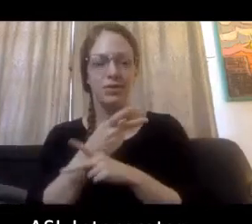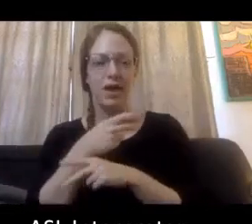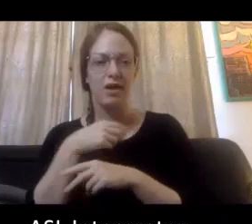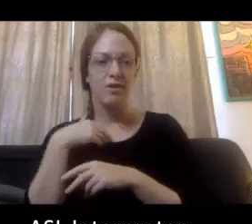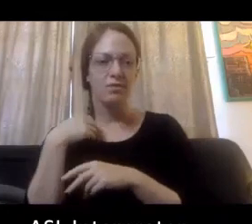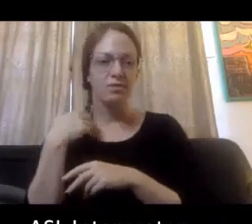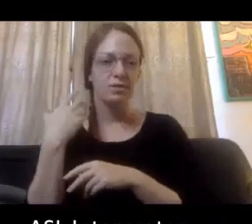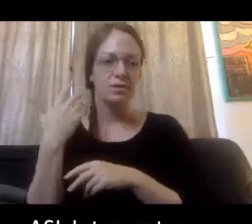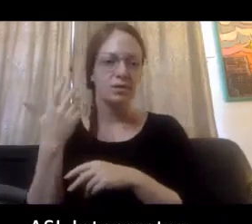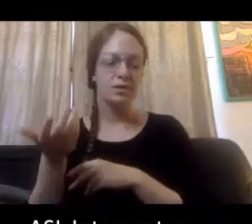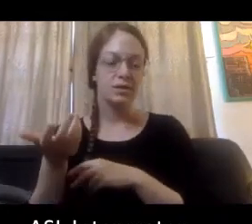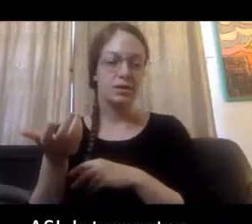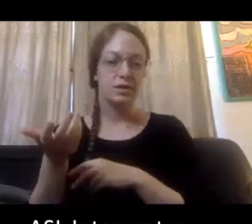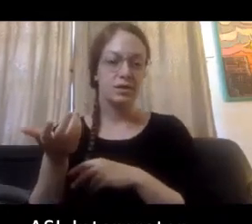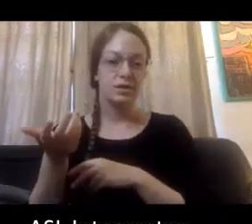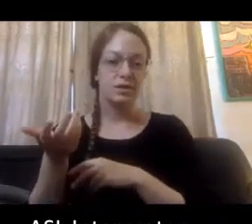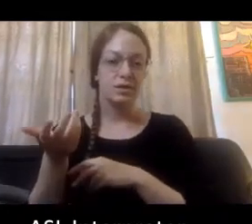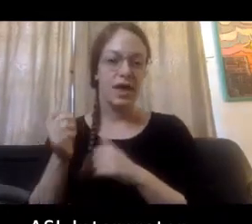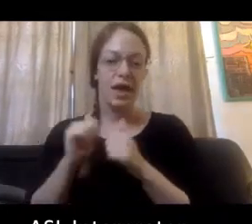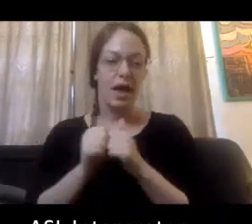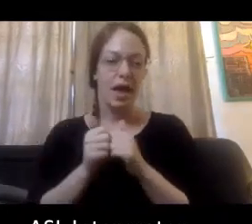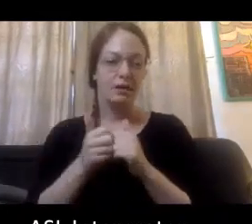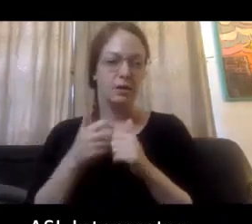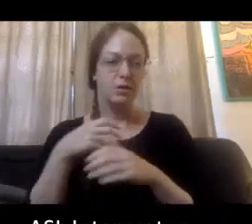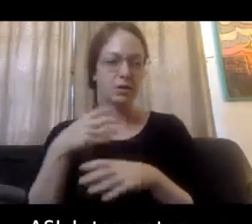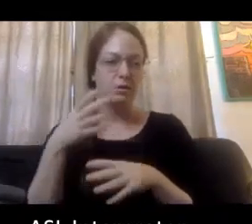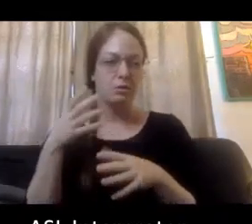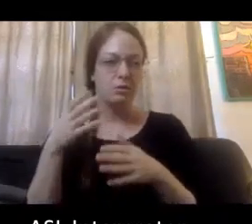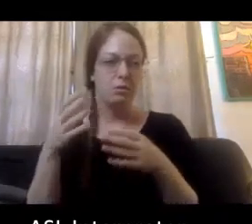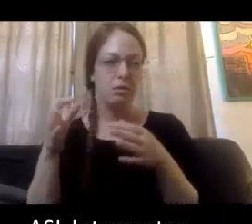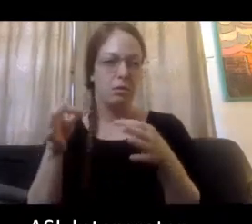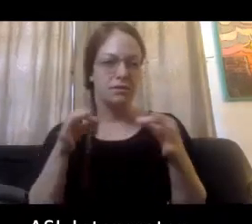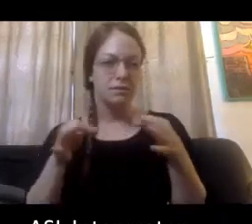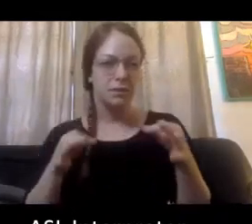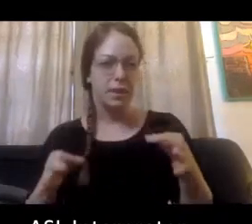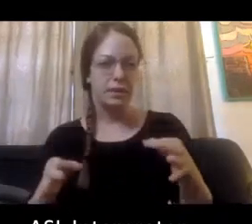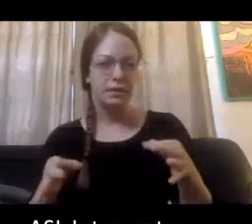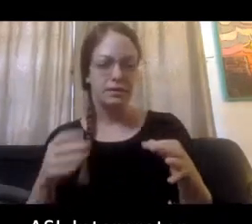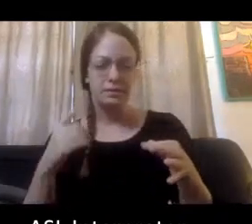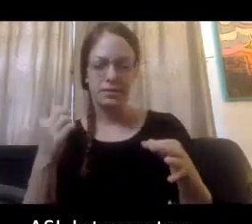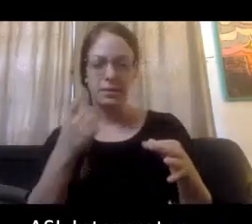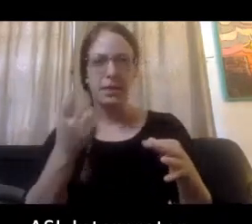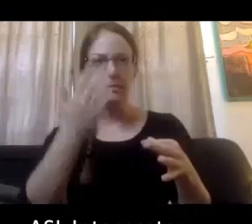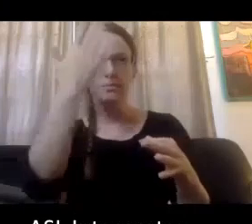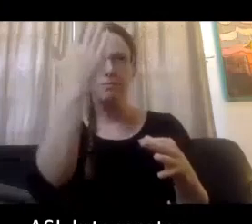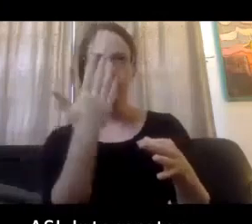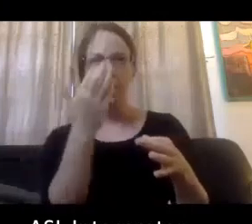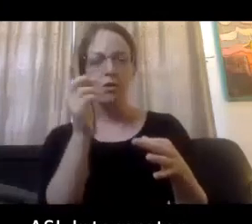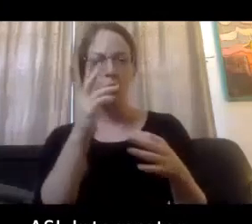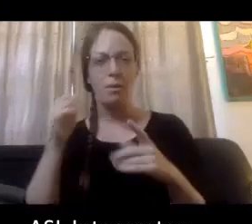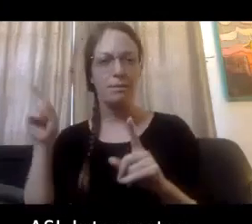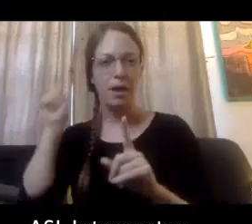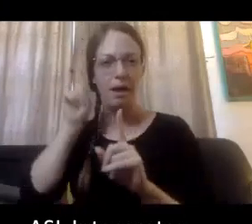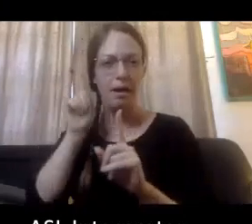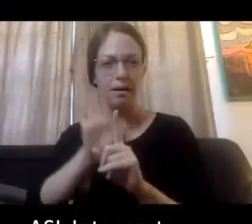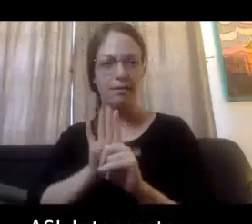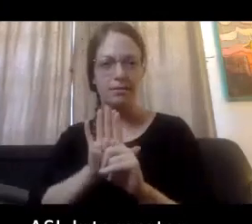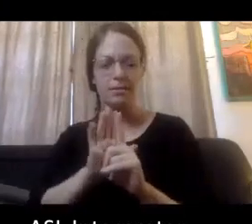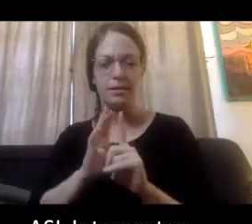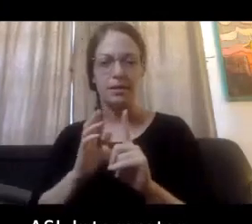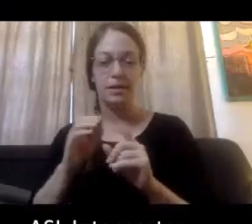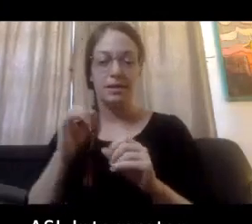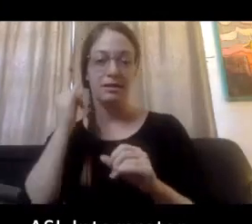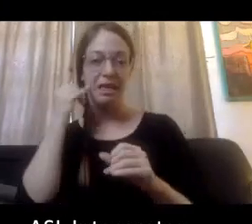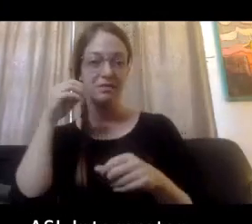scroller, figuring out, well, how do you tell somebody that something is in front of them or something is behind them? And I actually realized, well, if it's a side scroller, everything